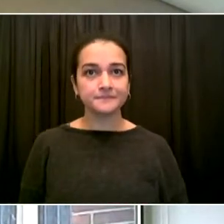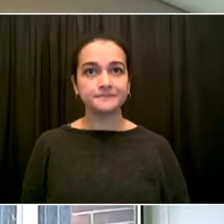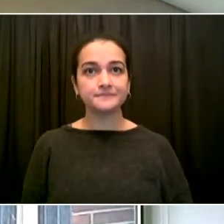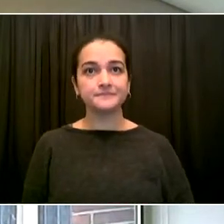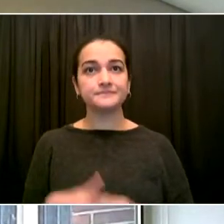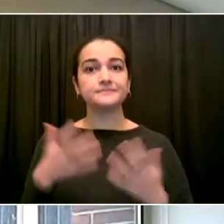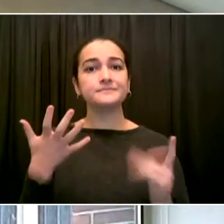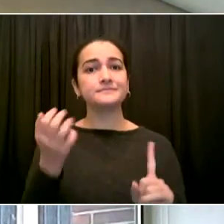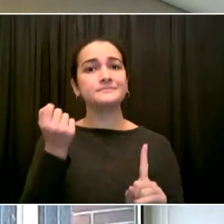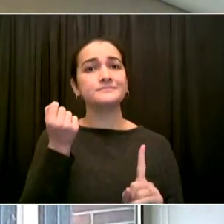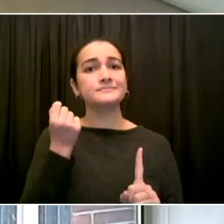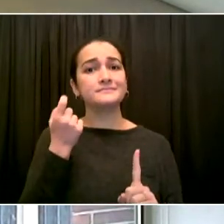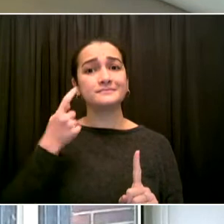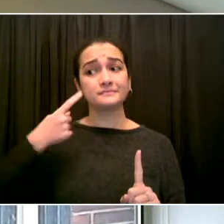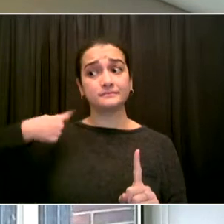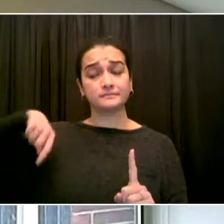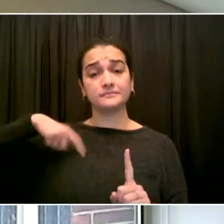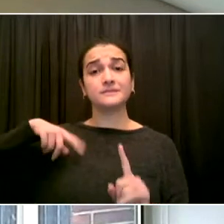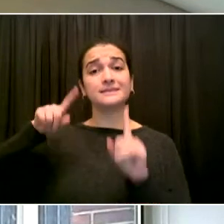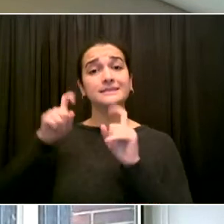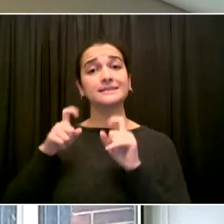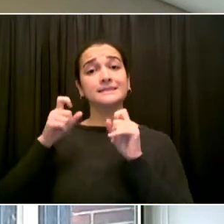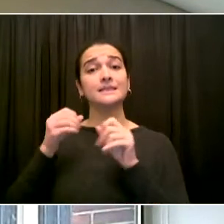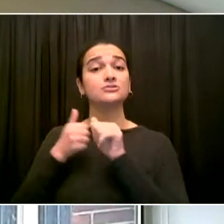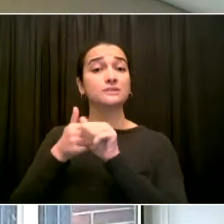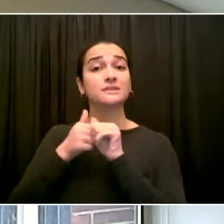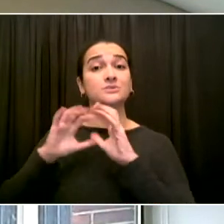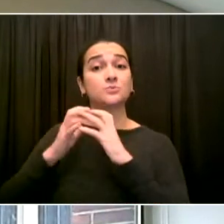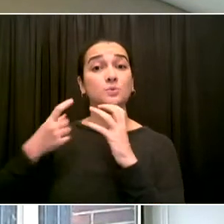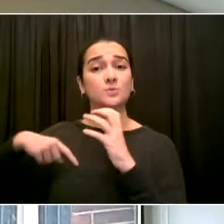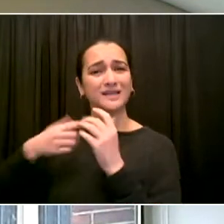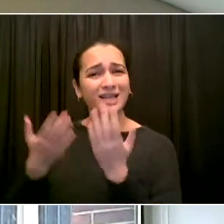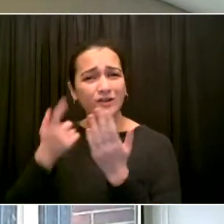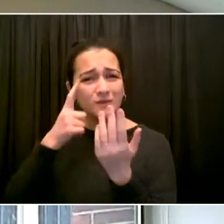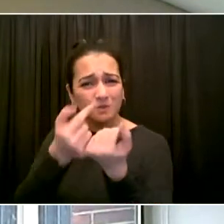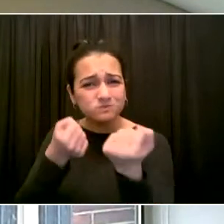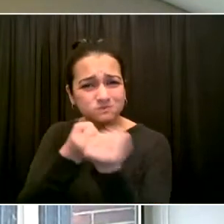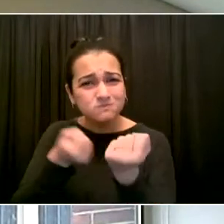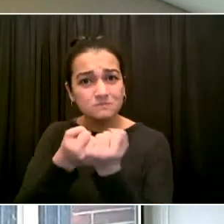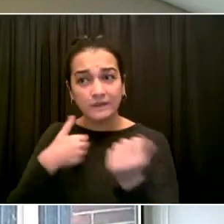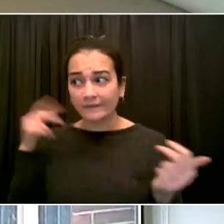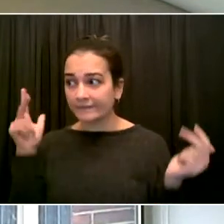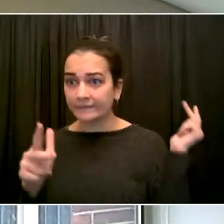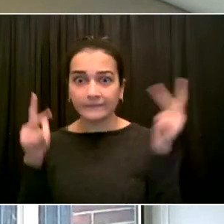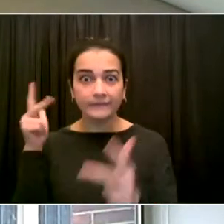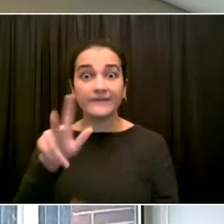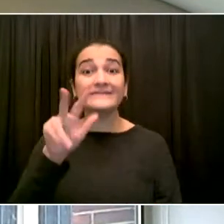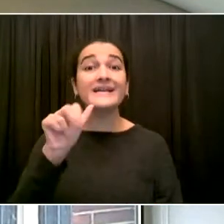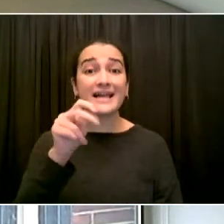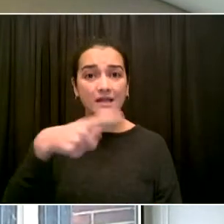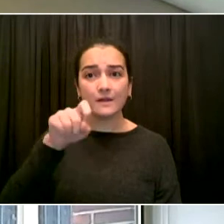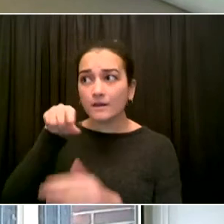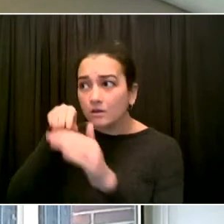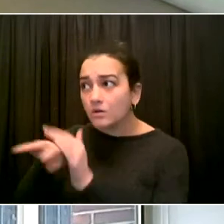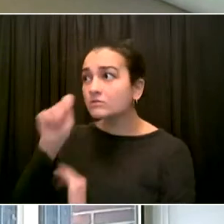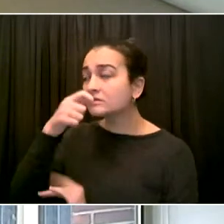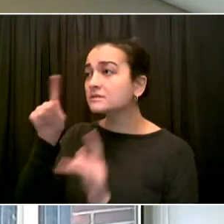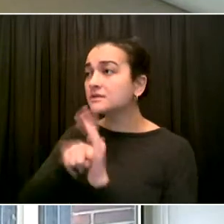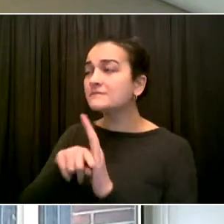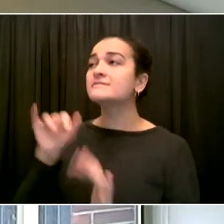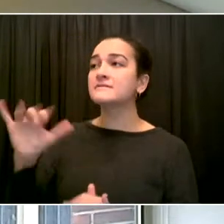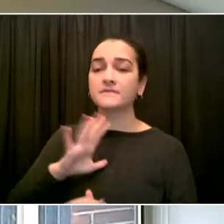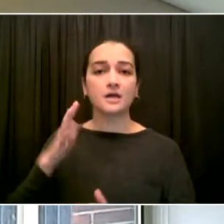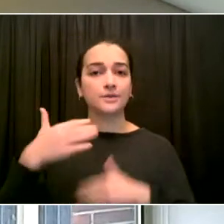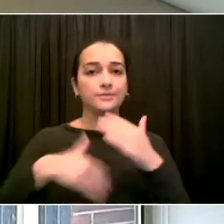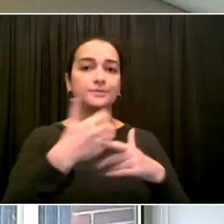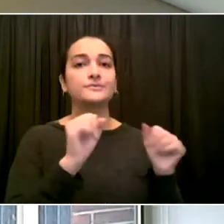size of, started back in August of 2020. We had 2 mobile units at that time. And I remember they were so popular and